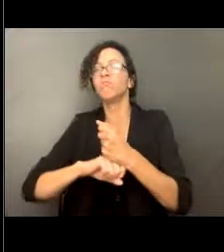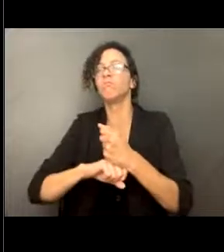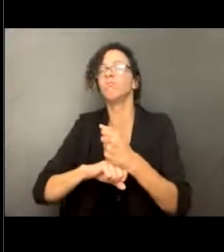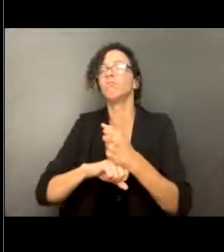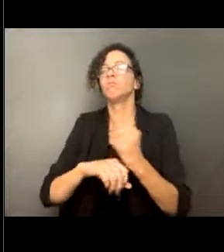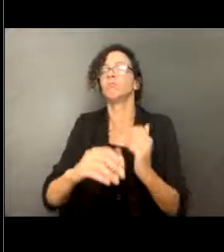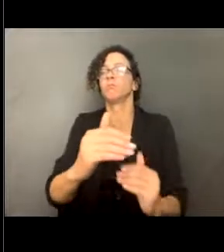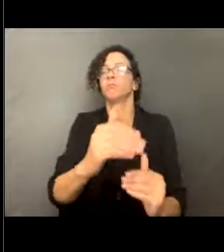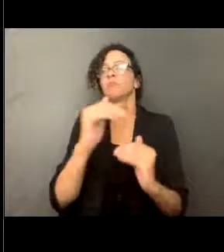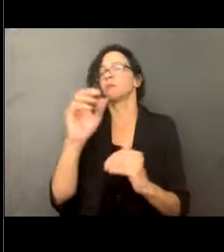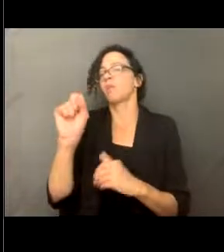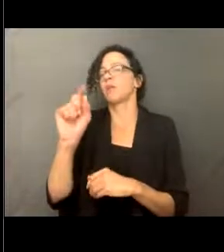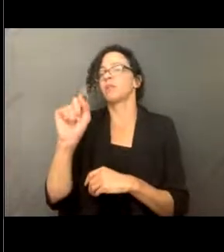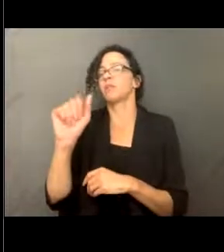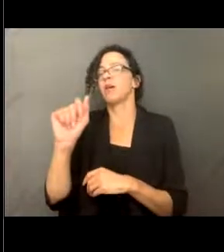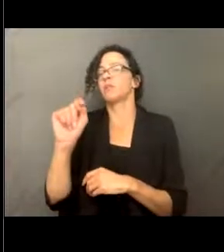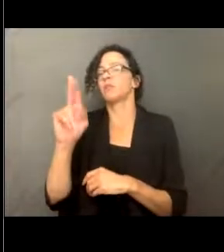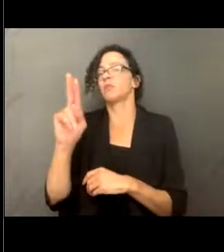program.